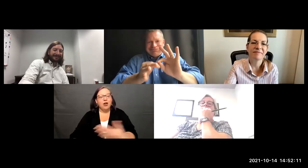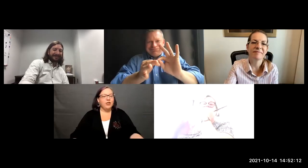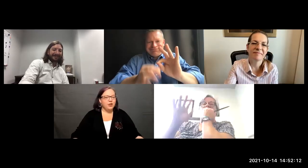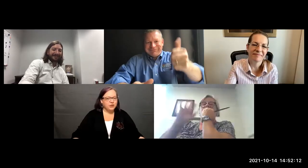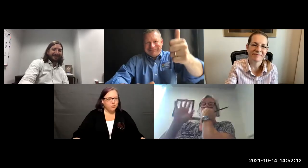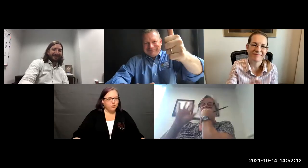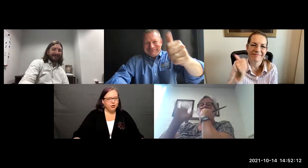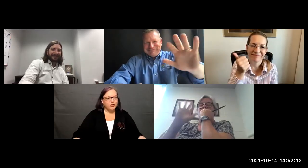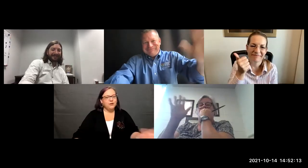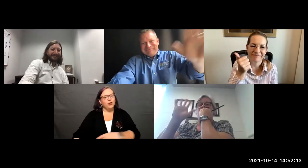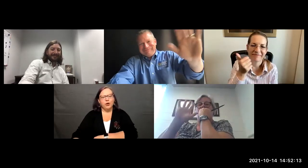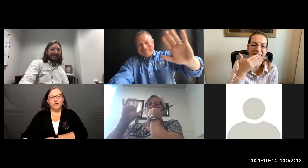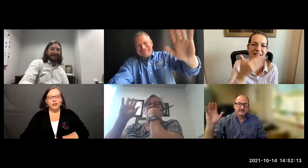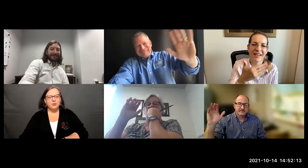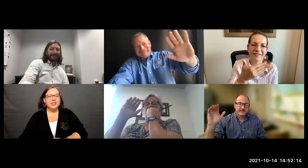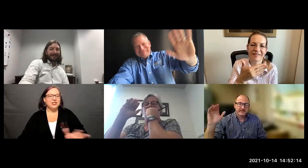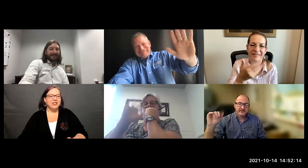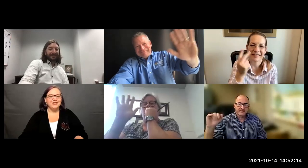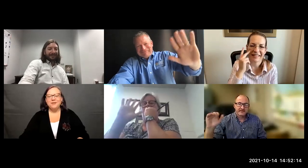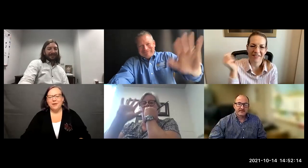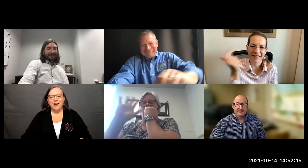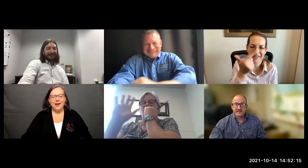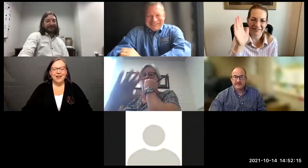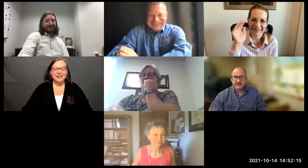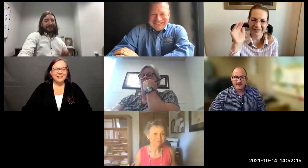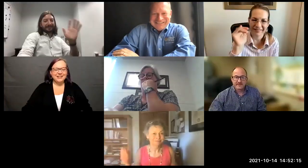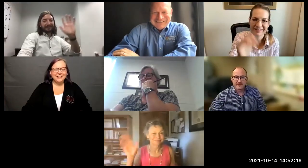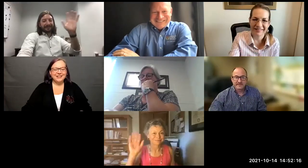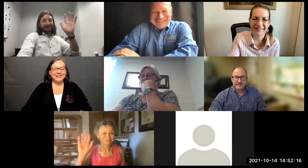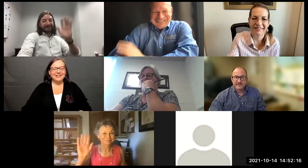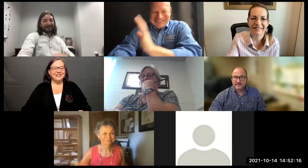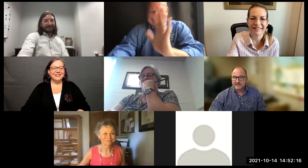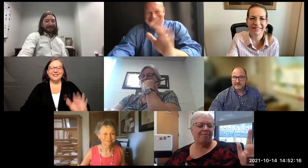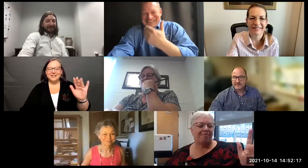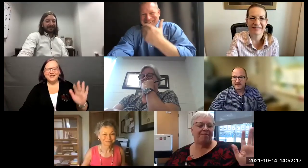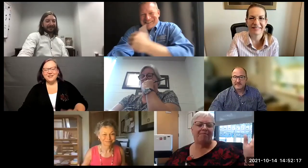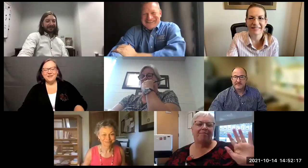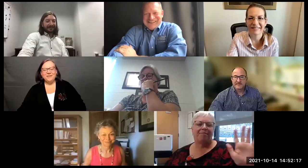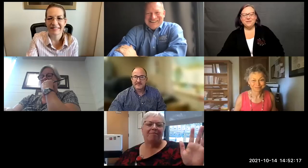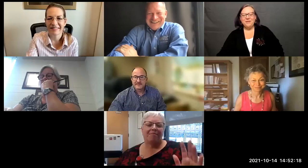Michelle. Thank you, interpreters, for your wonderful interpretation. Bye.